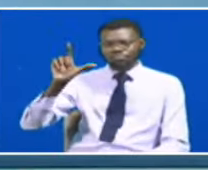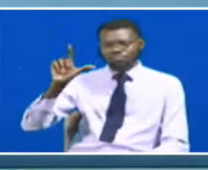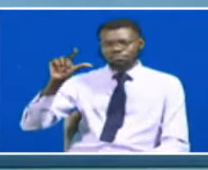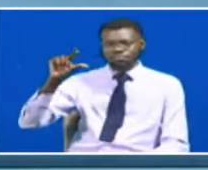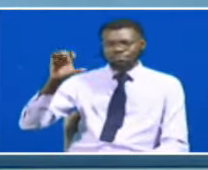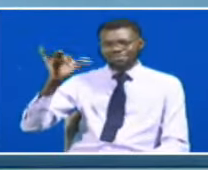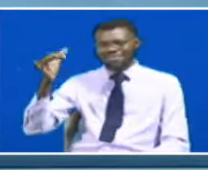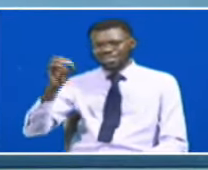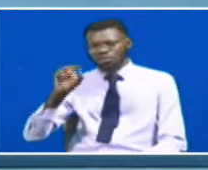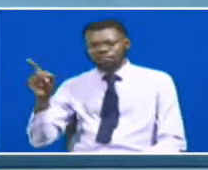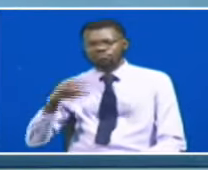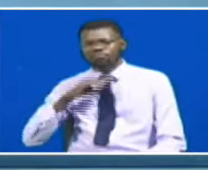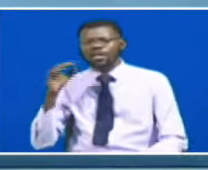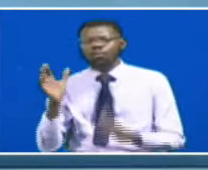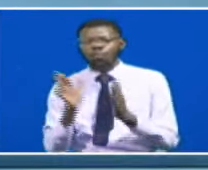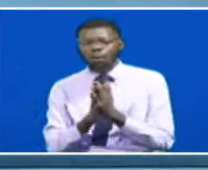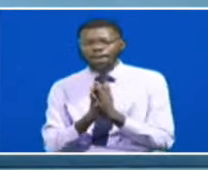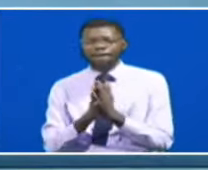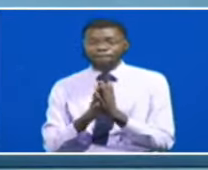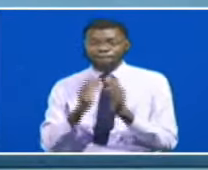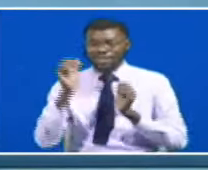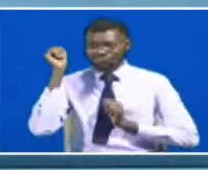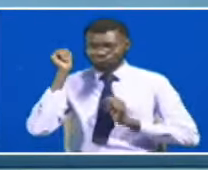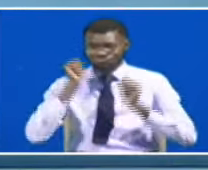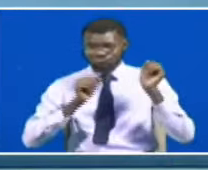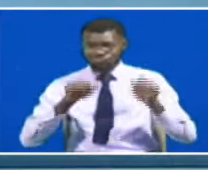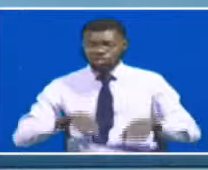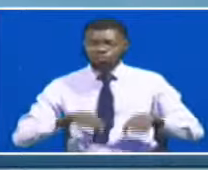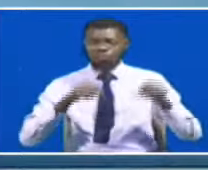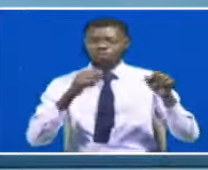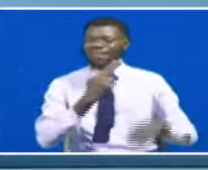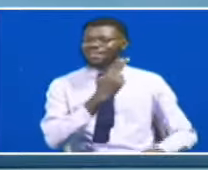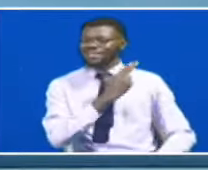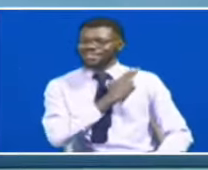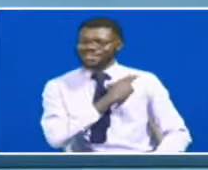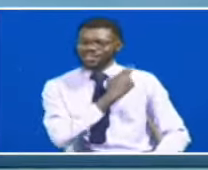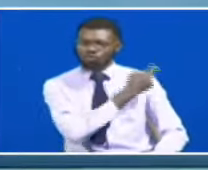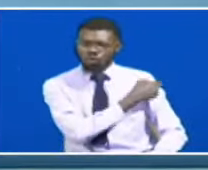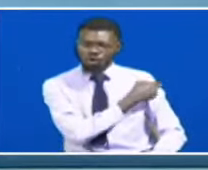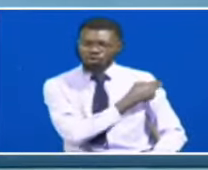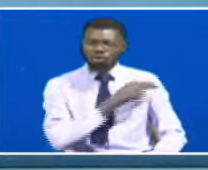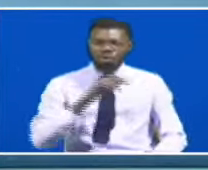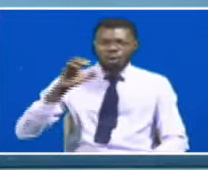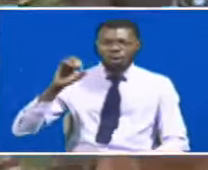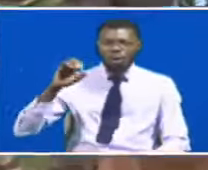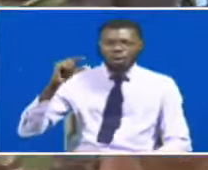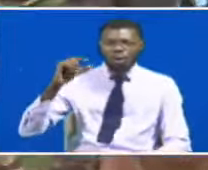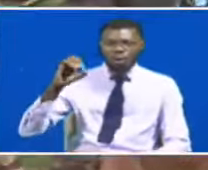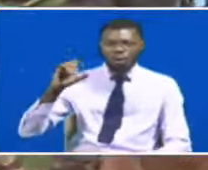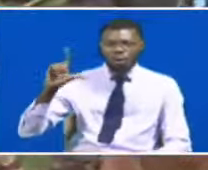died alongside former Chief of Defense Forces, General Francis Okola. Clement Masumbo has more.